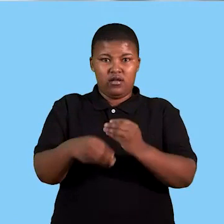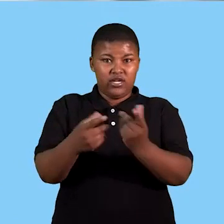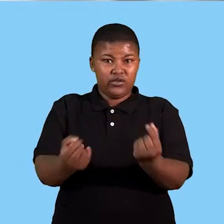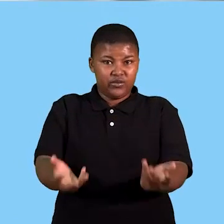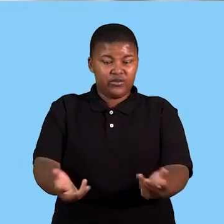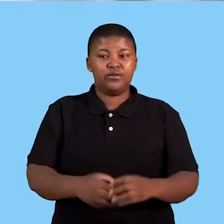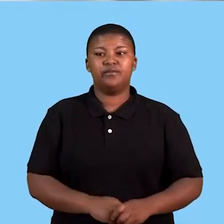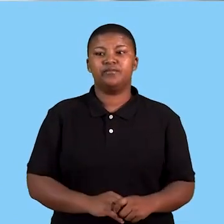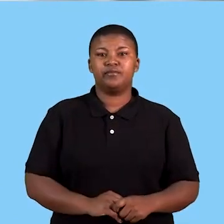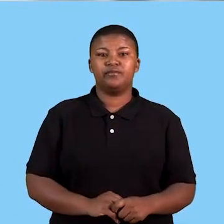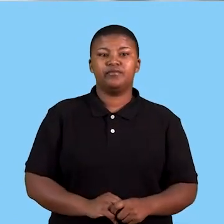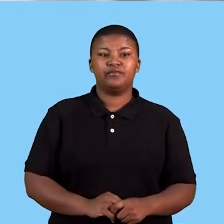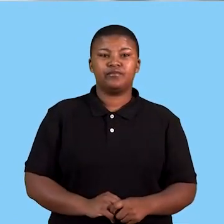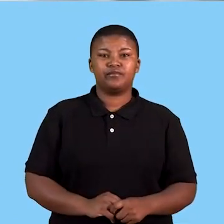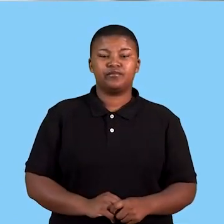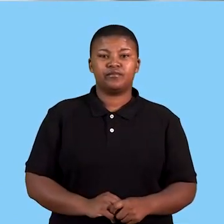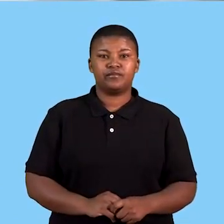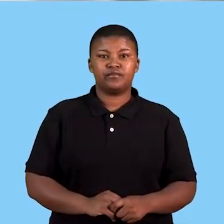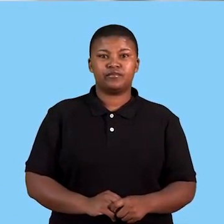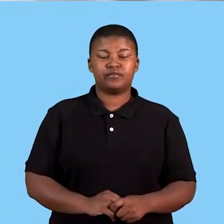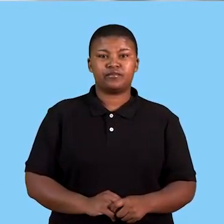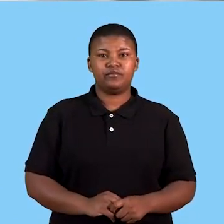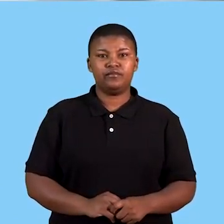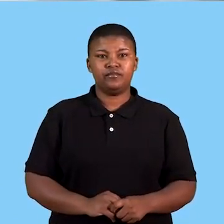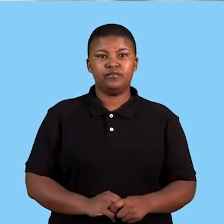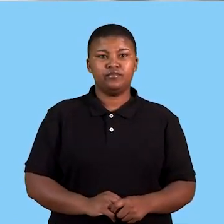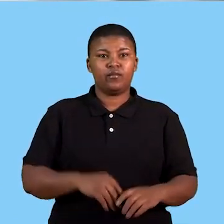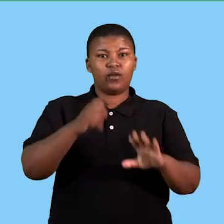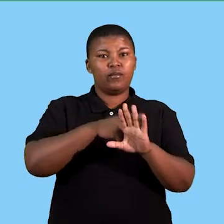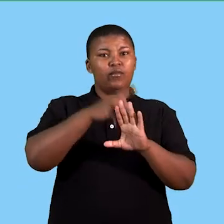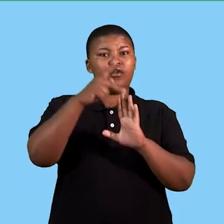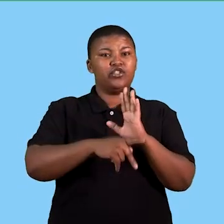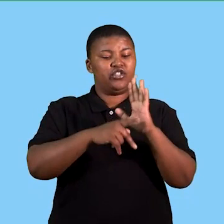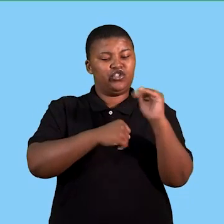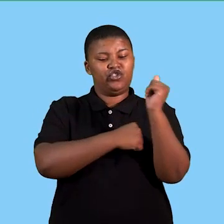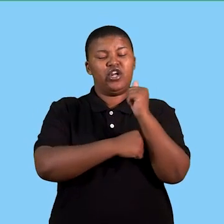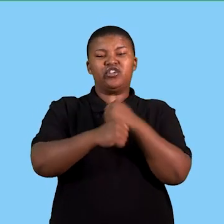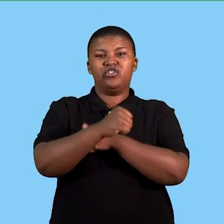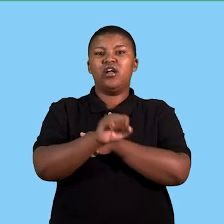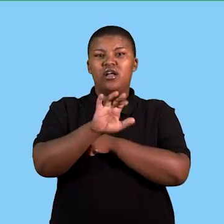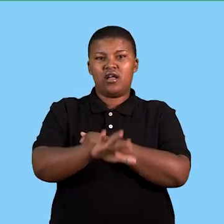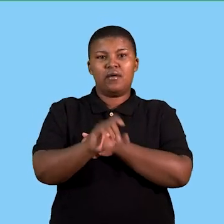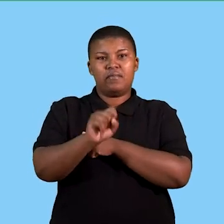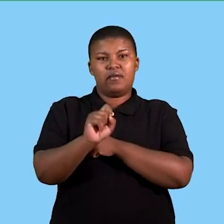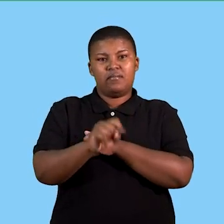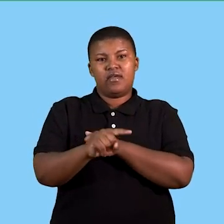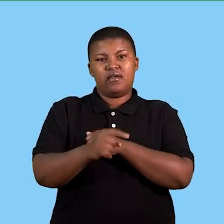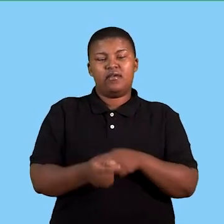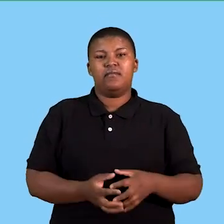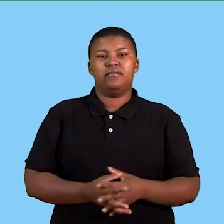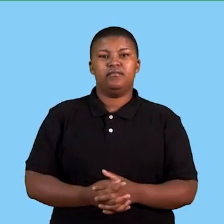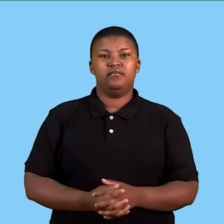let's take a look at the organizational structure. So a project structure normally refers to a project